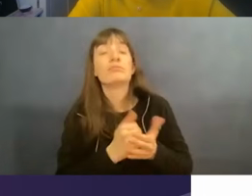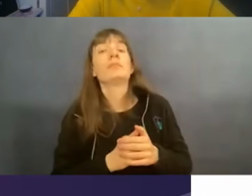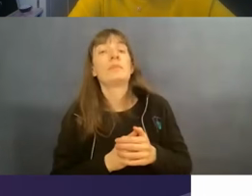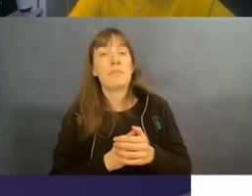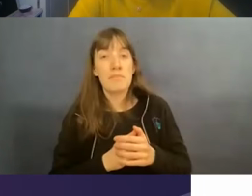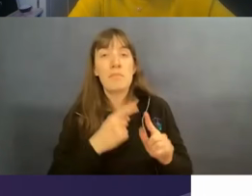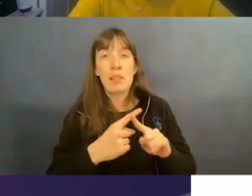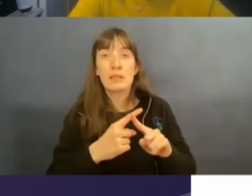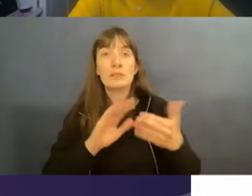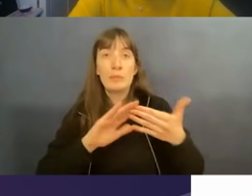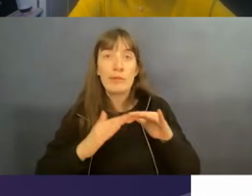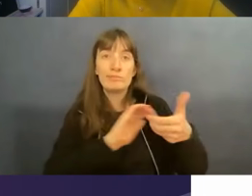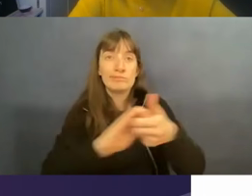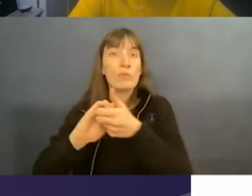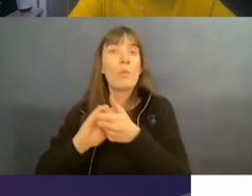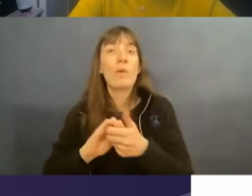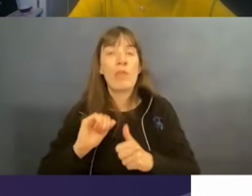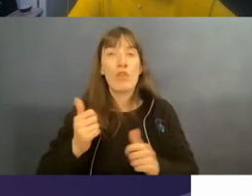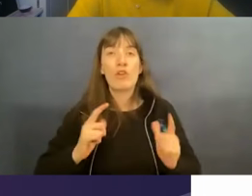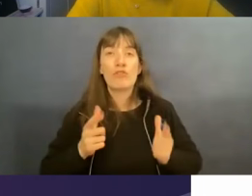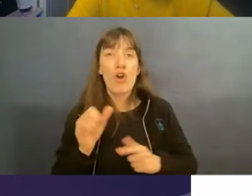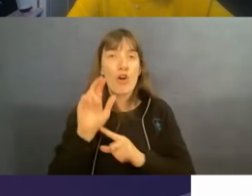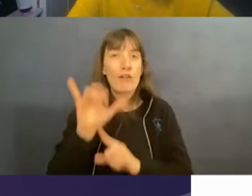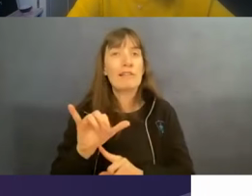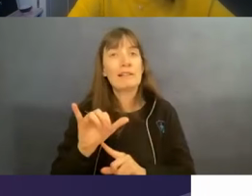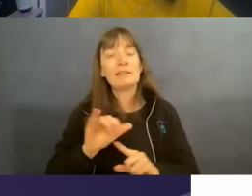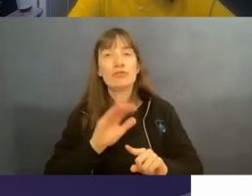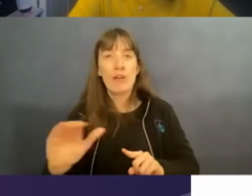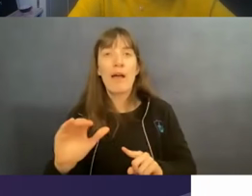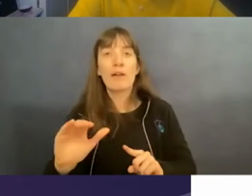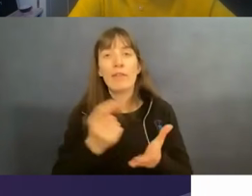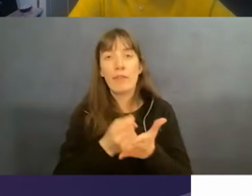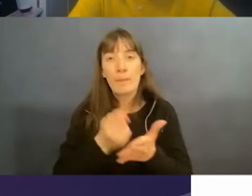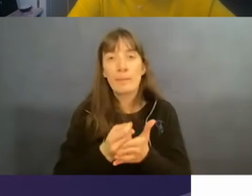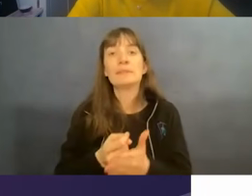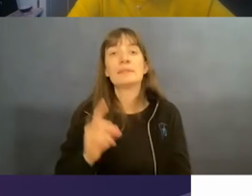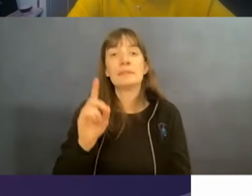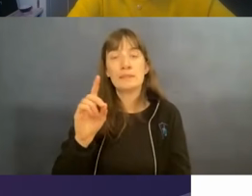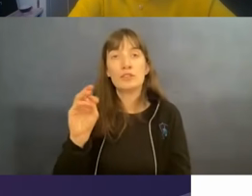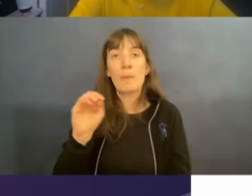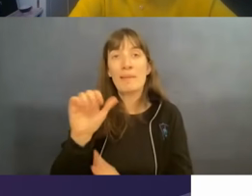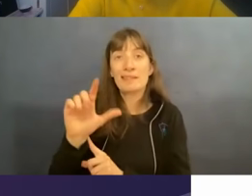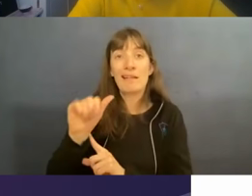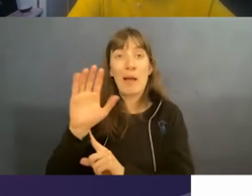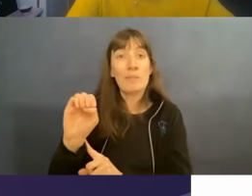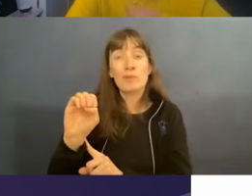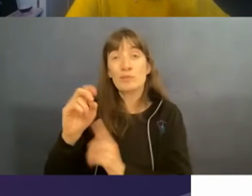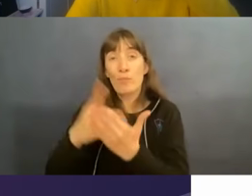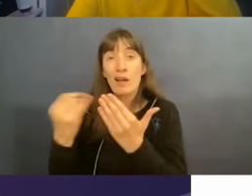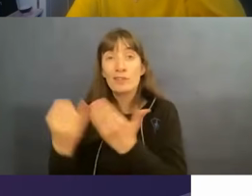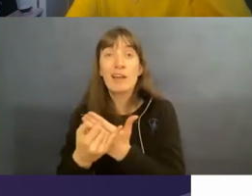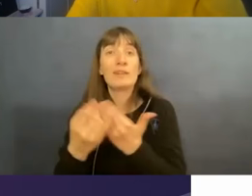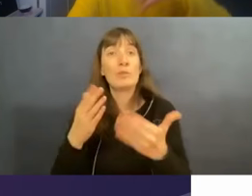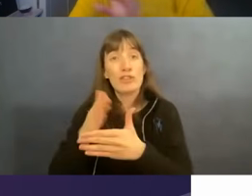with other early childhood therapists at places like the Domestic Abuse Project, and they share more of their experiences and case studies as